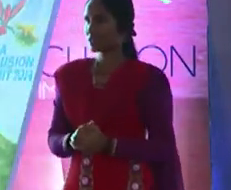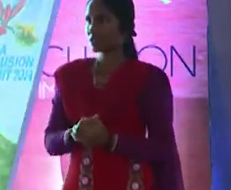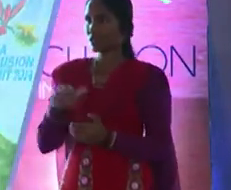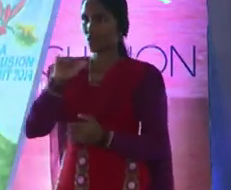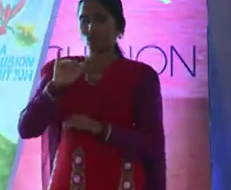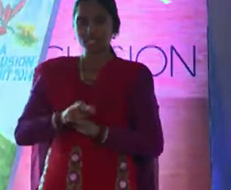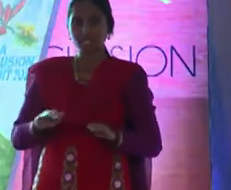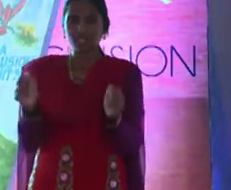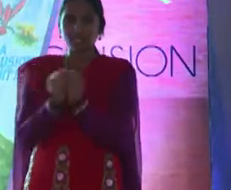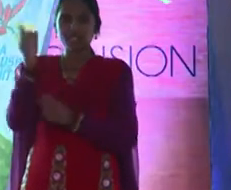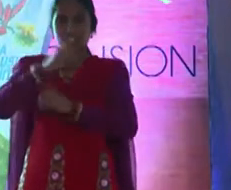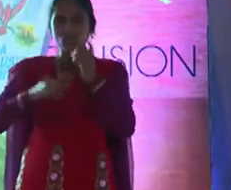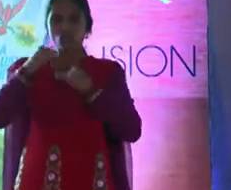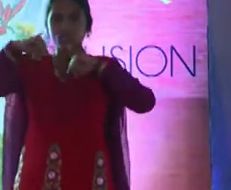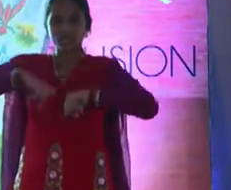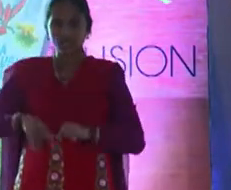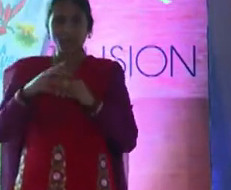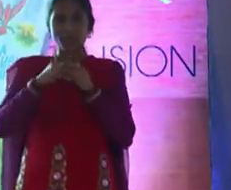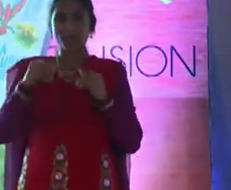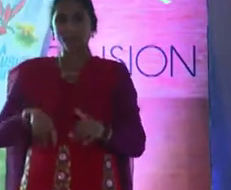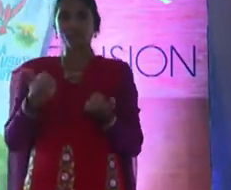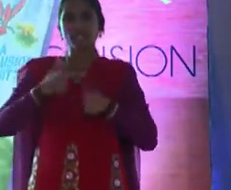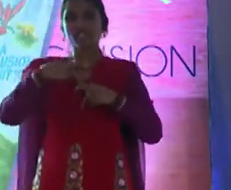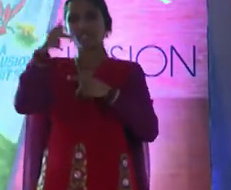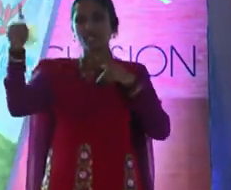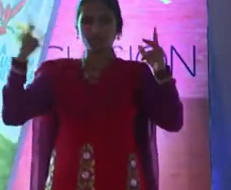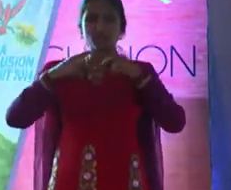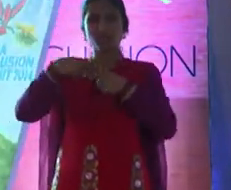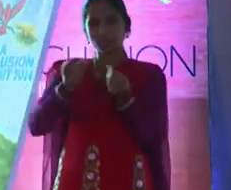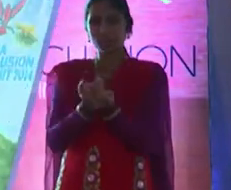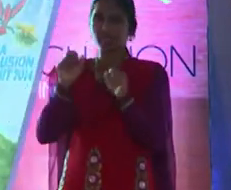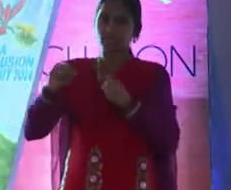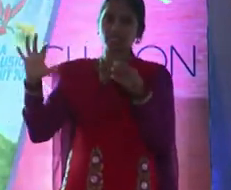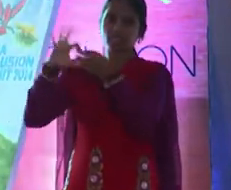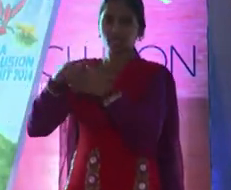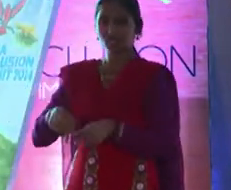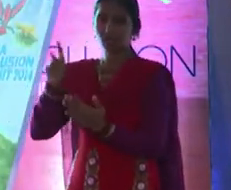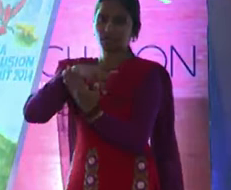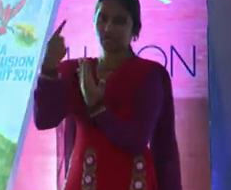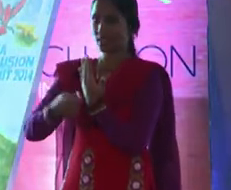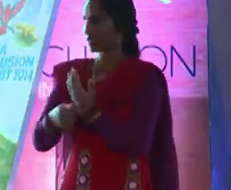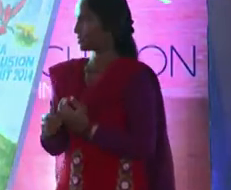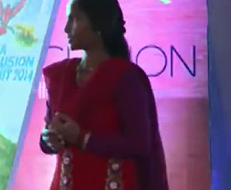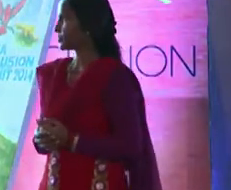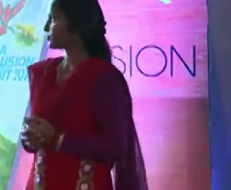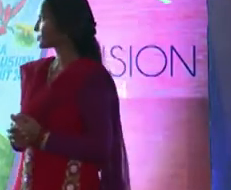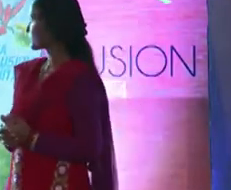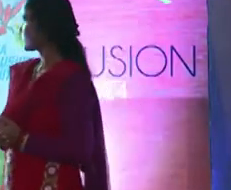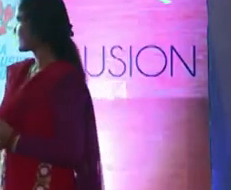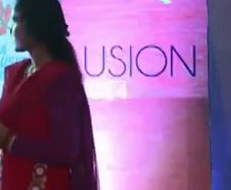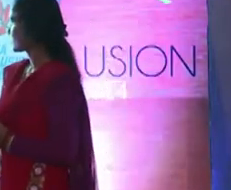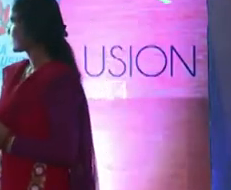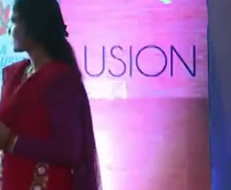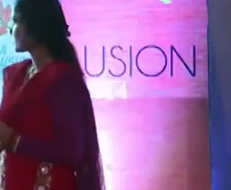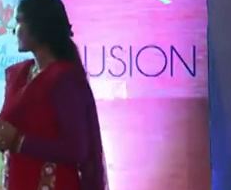one place, say in Bangalore, Chennai, or any such place, or Trivandrum. We are also in the process of finalizing the